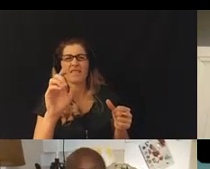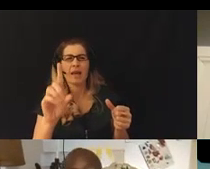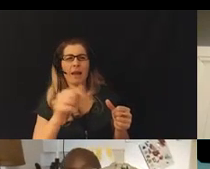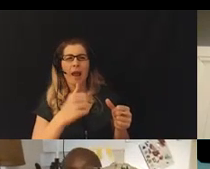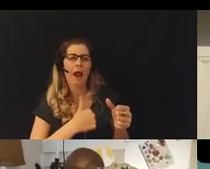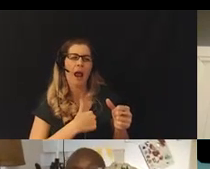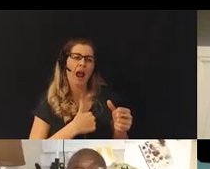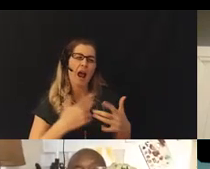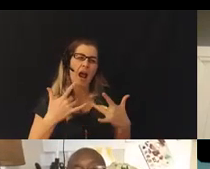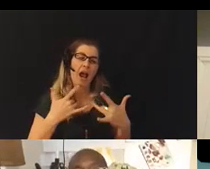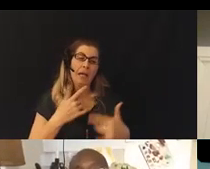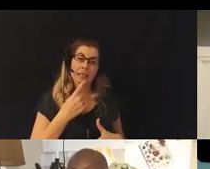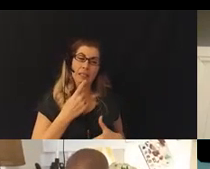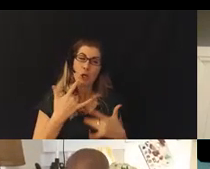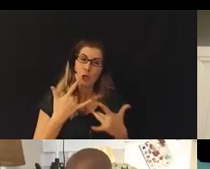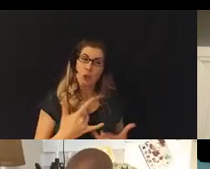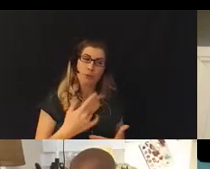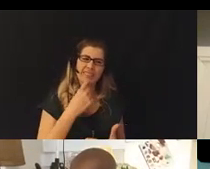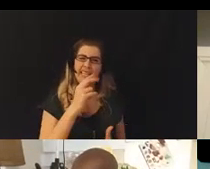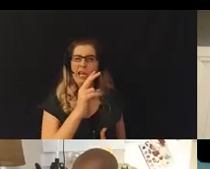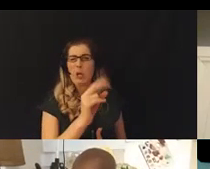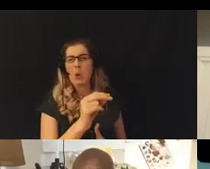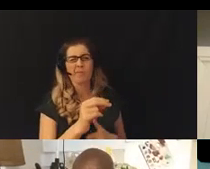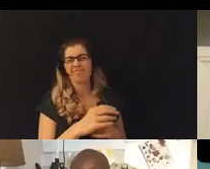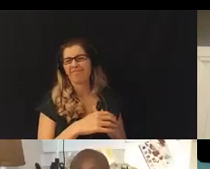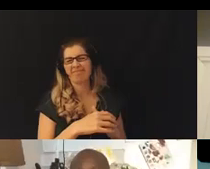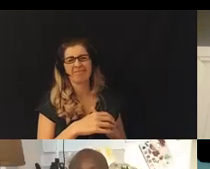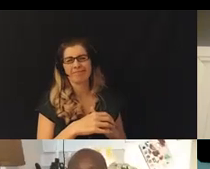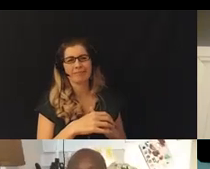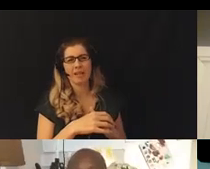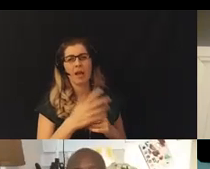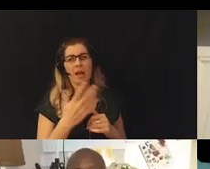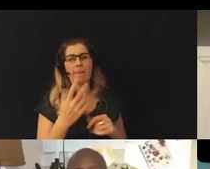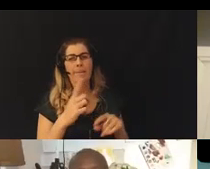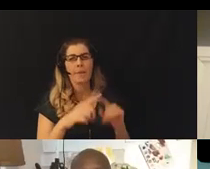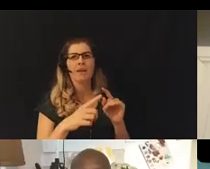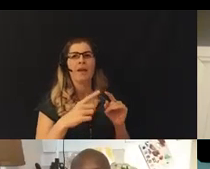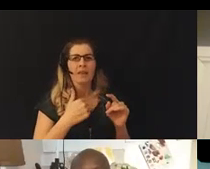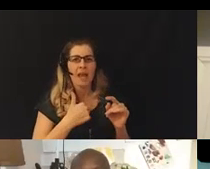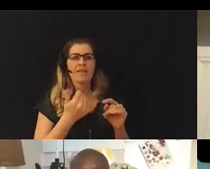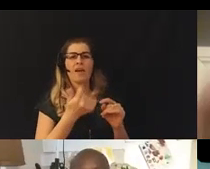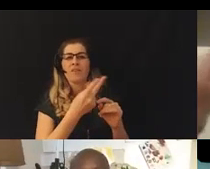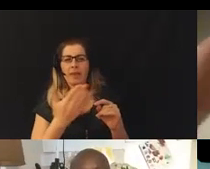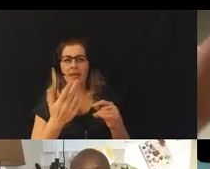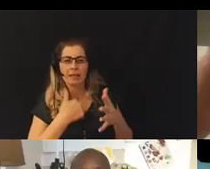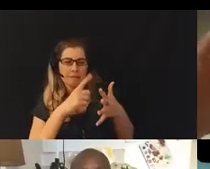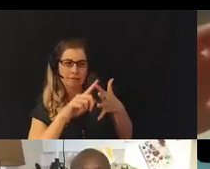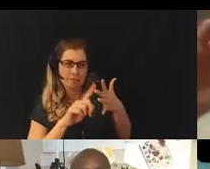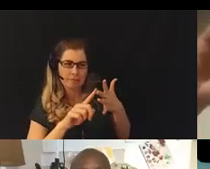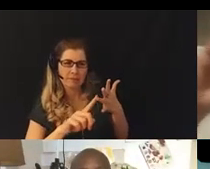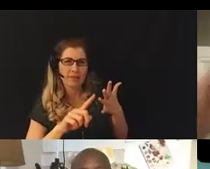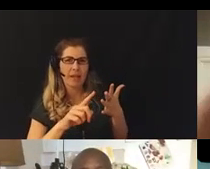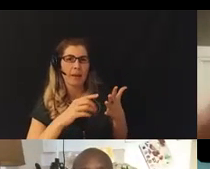no. If really ever, actually, now that I'm thinking about it. But there's a series of things, like my main idea is